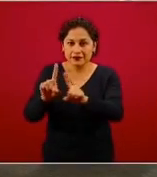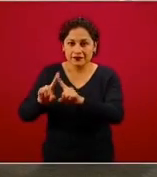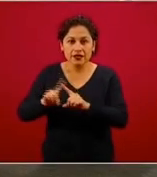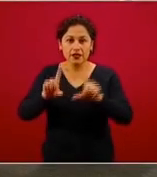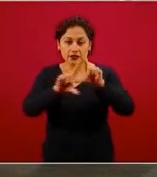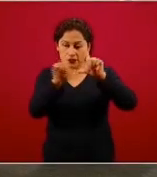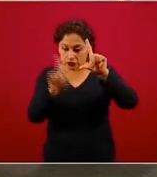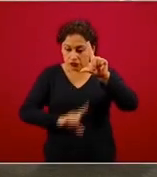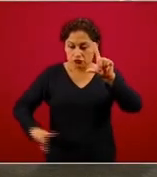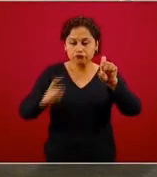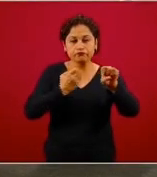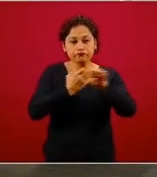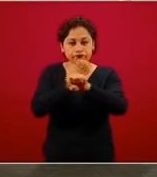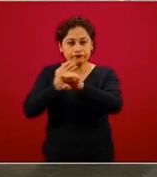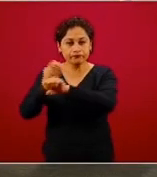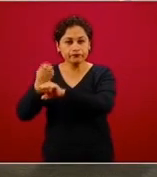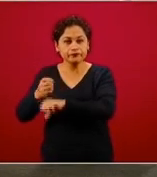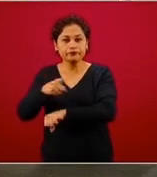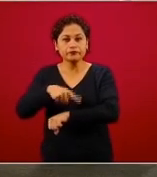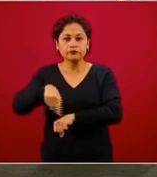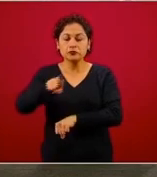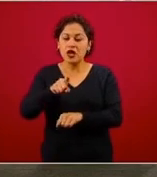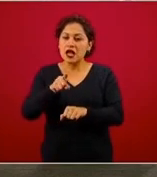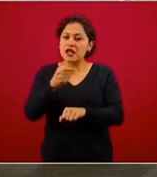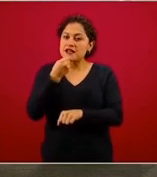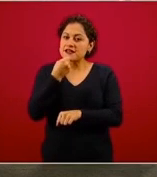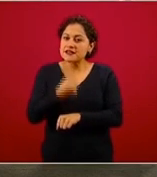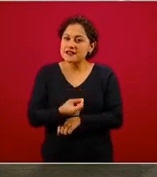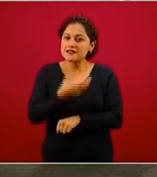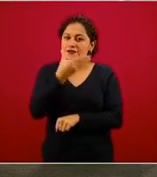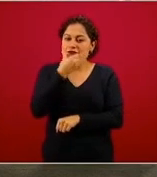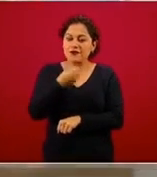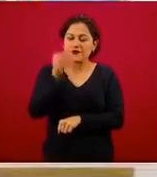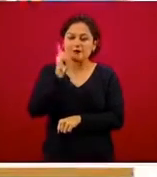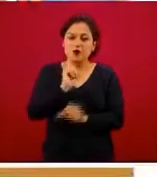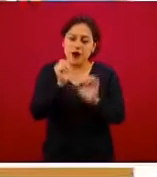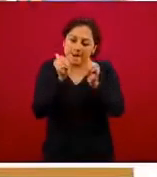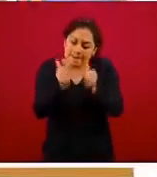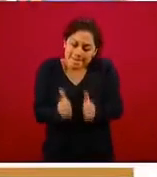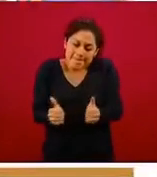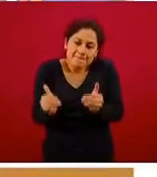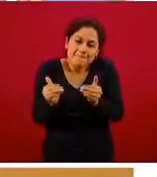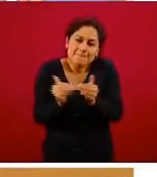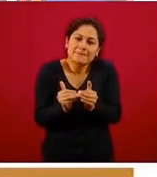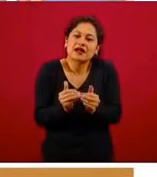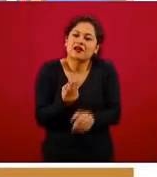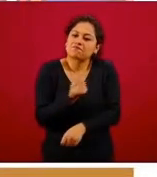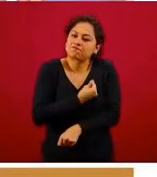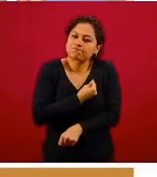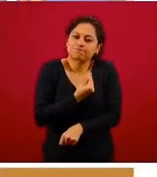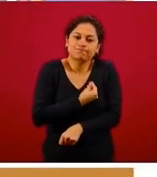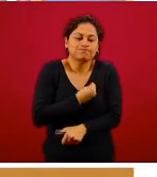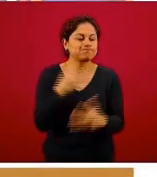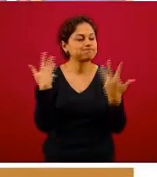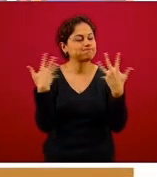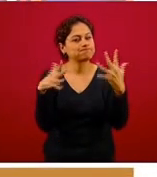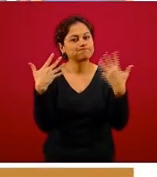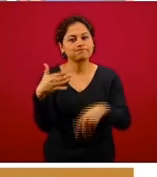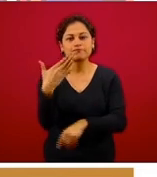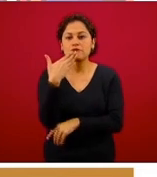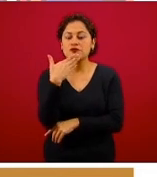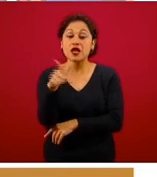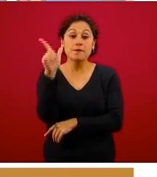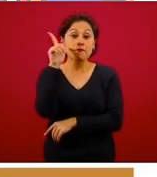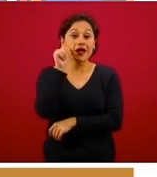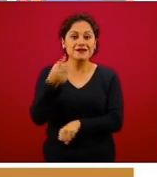from all over the country. You guys are doing great jobs as champions with